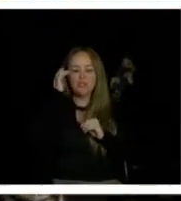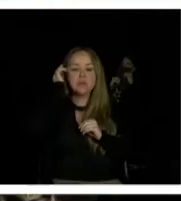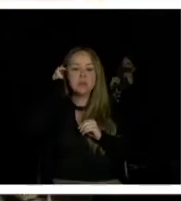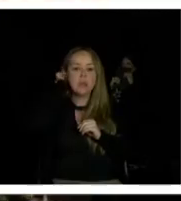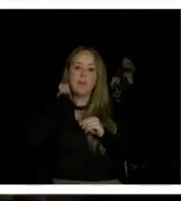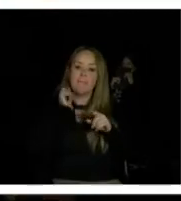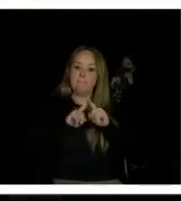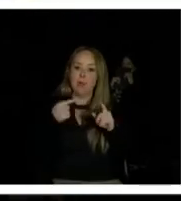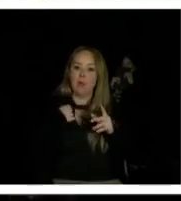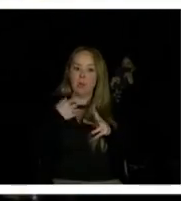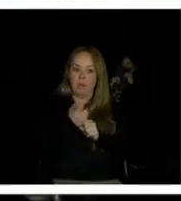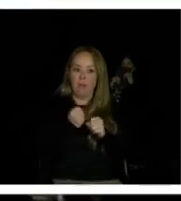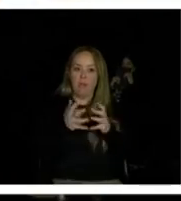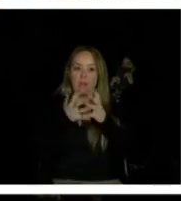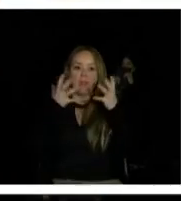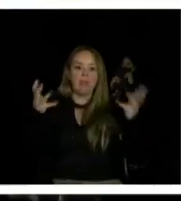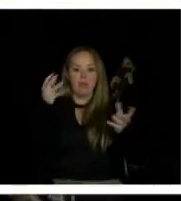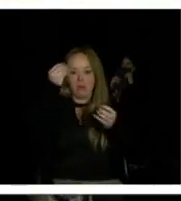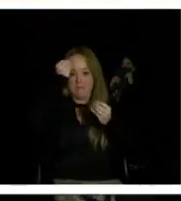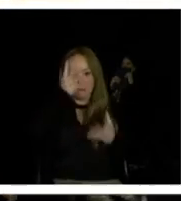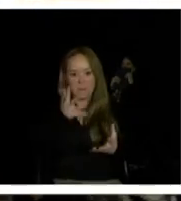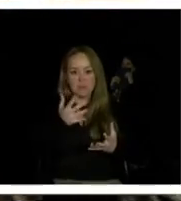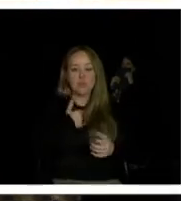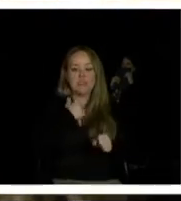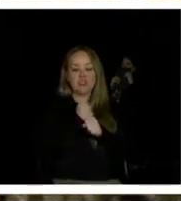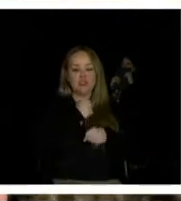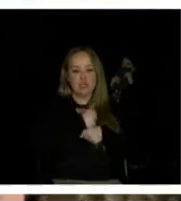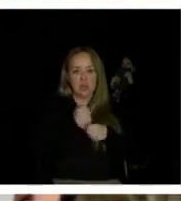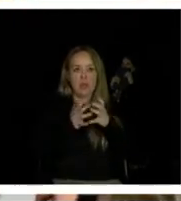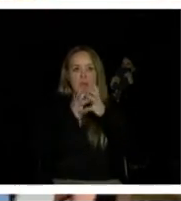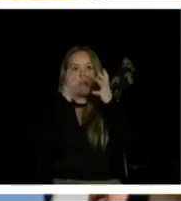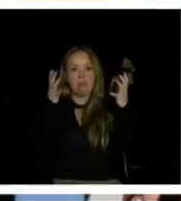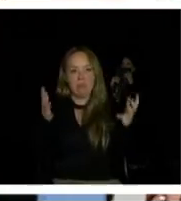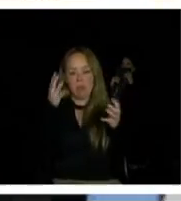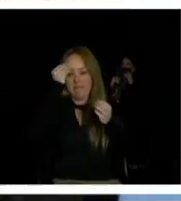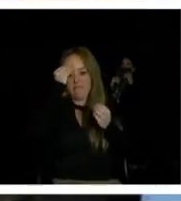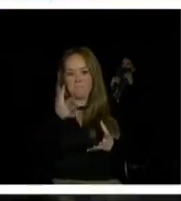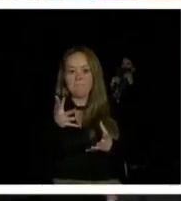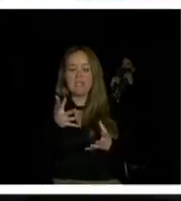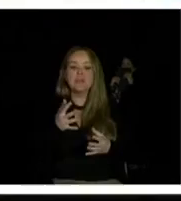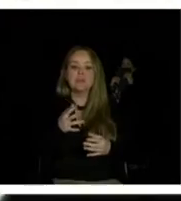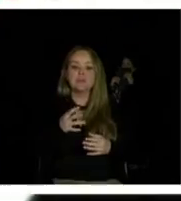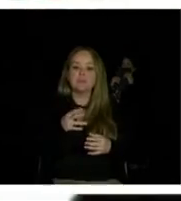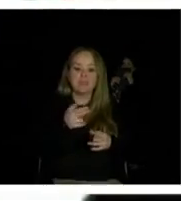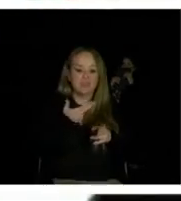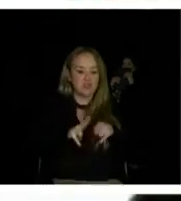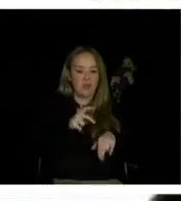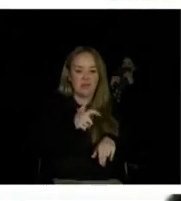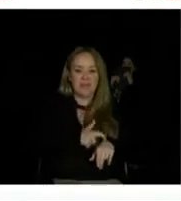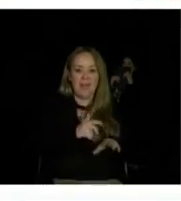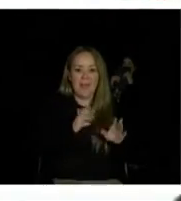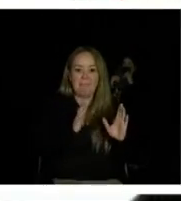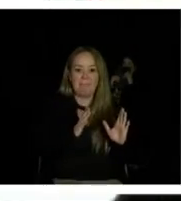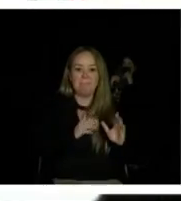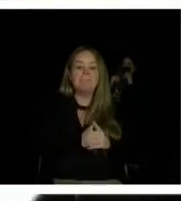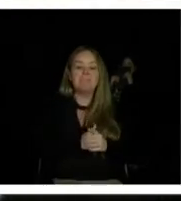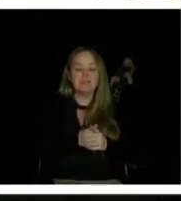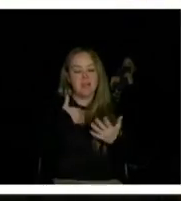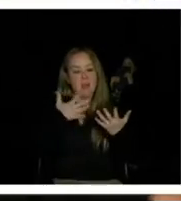but we got a lot of information. We generated a lot of information in a very short amount of time.